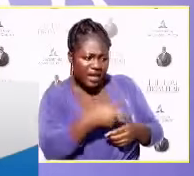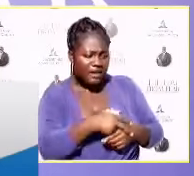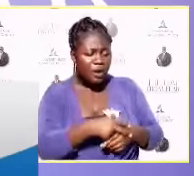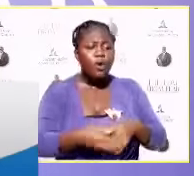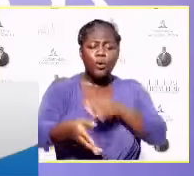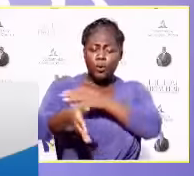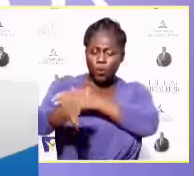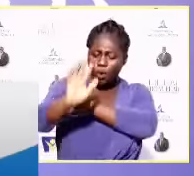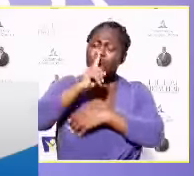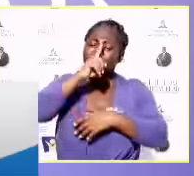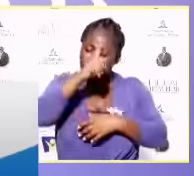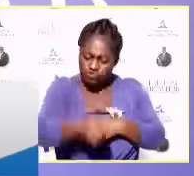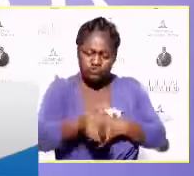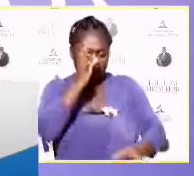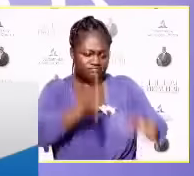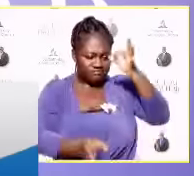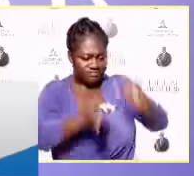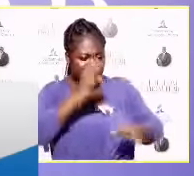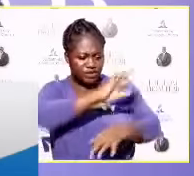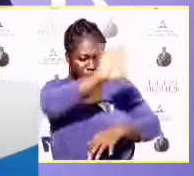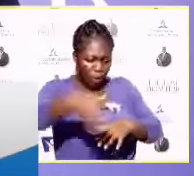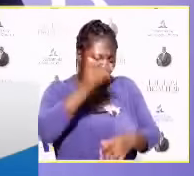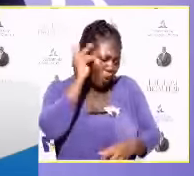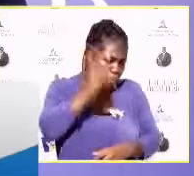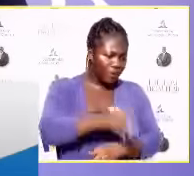false preachers.